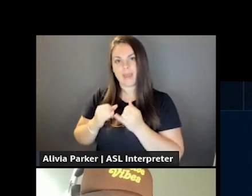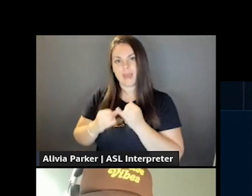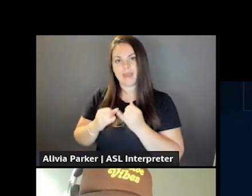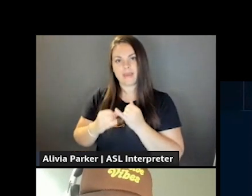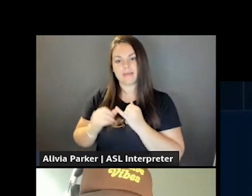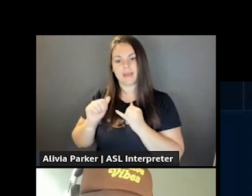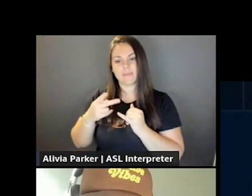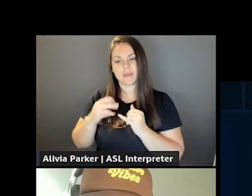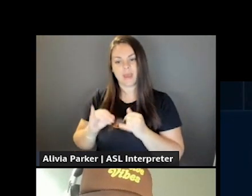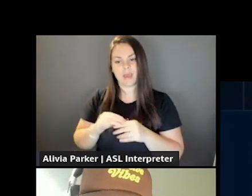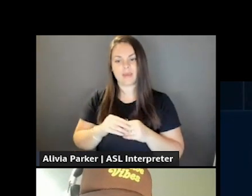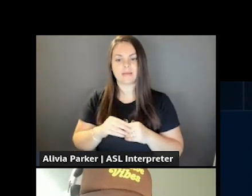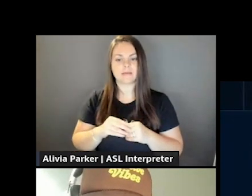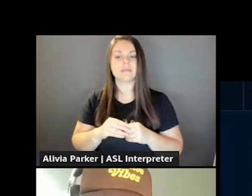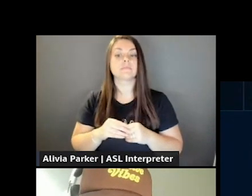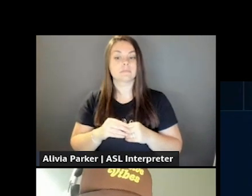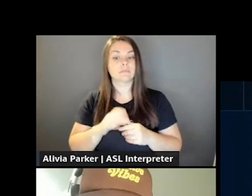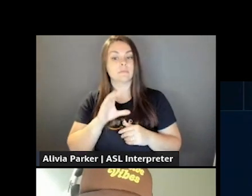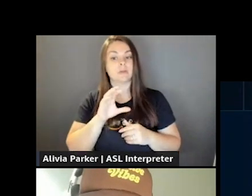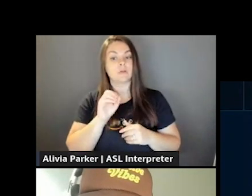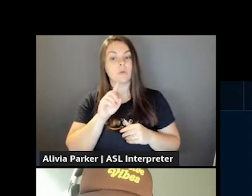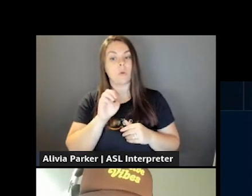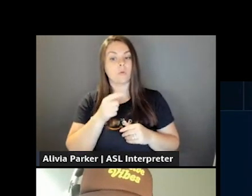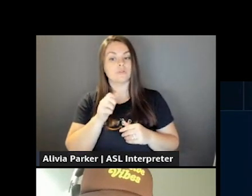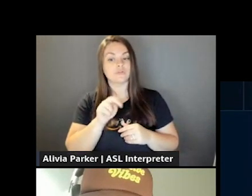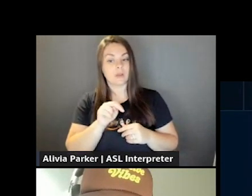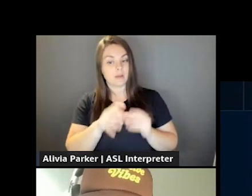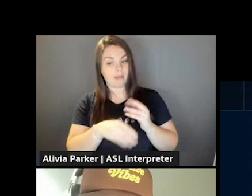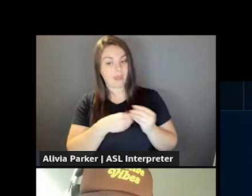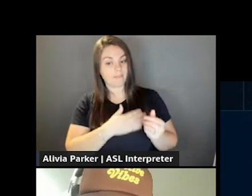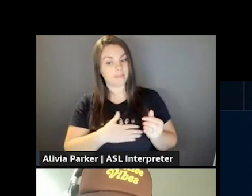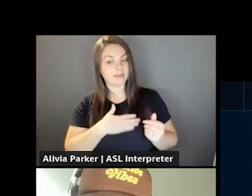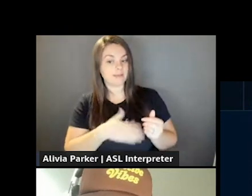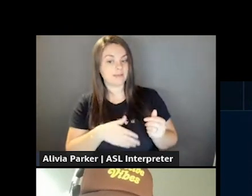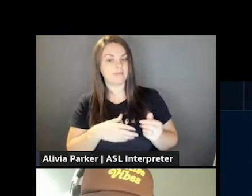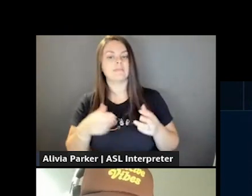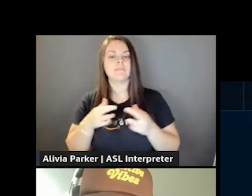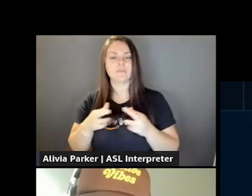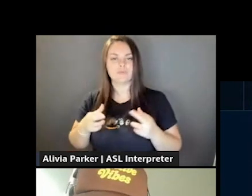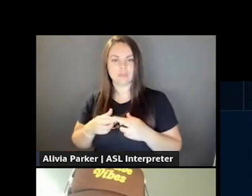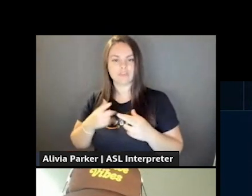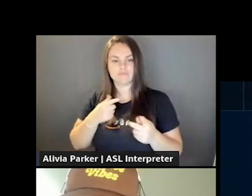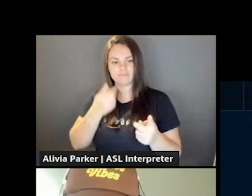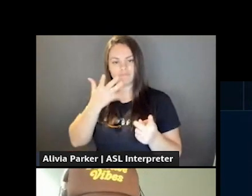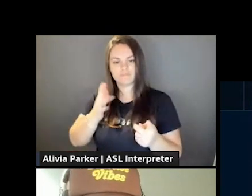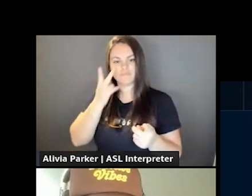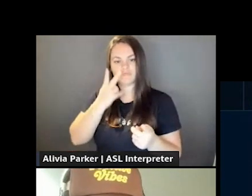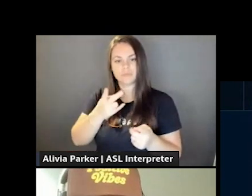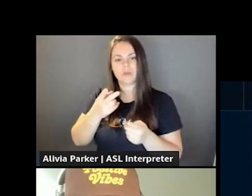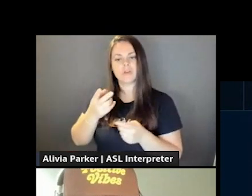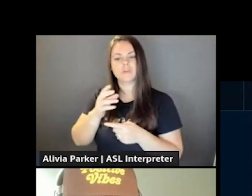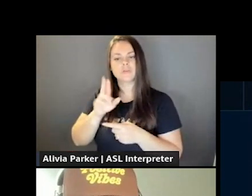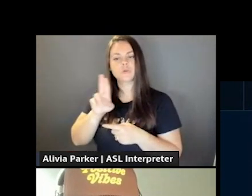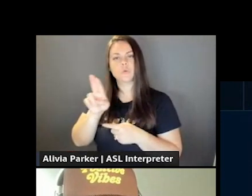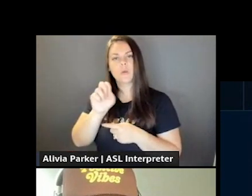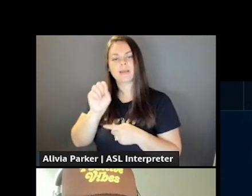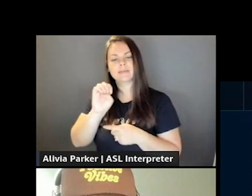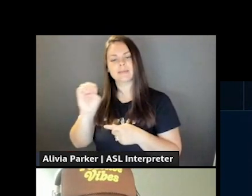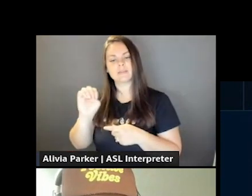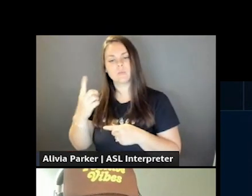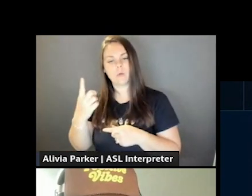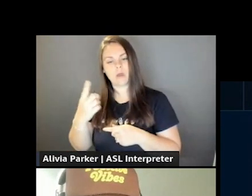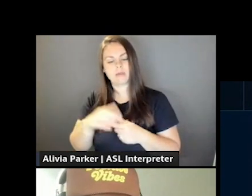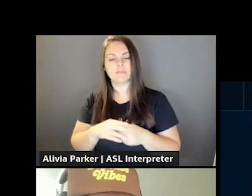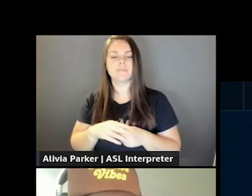me? And then the region I'm working with is US East 1, as we just saw. And the API